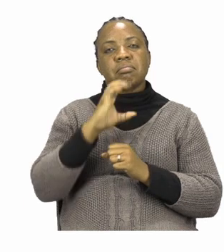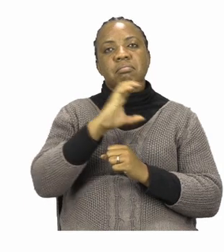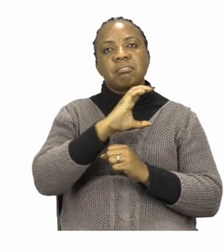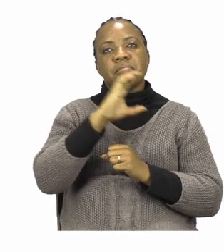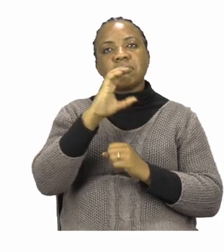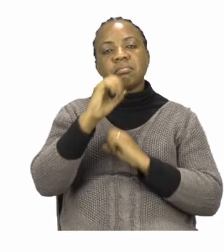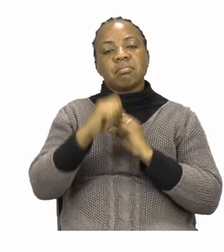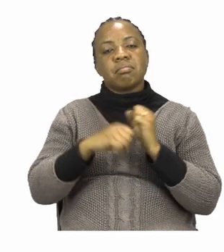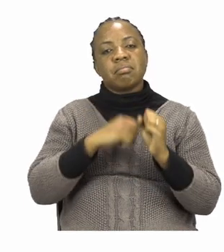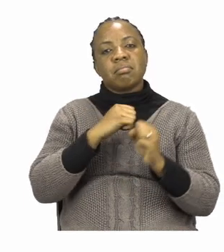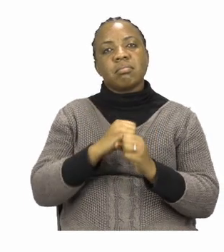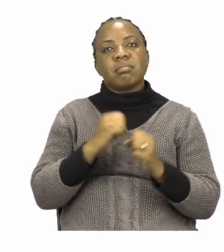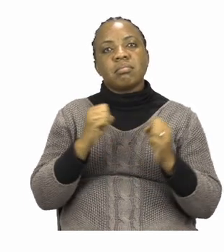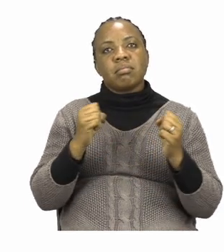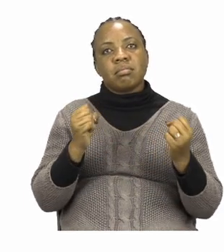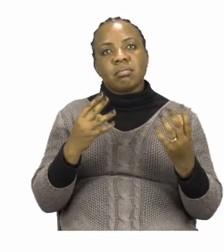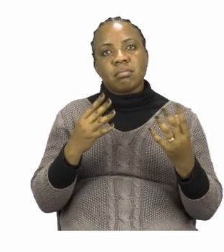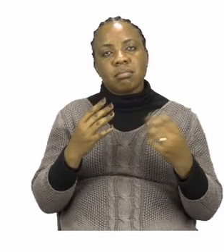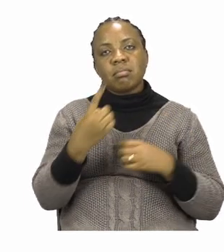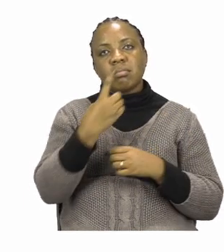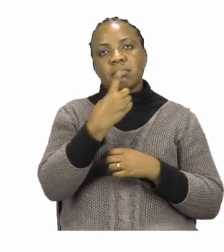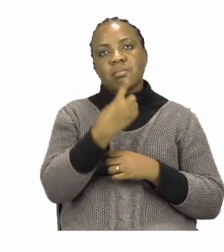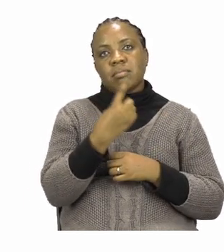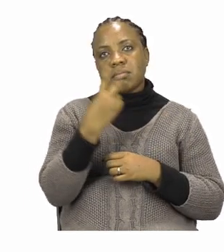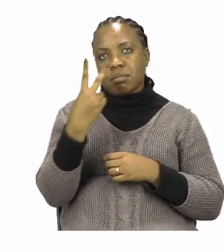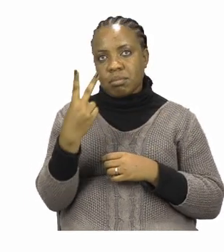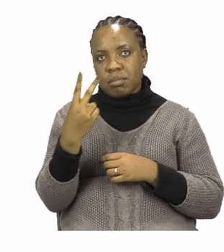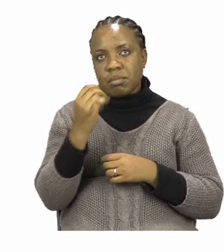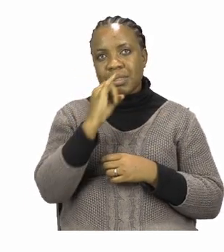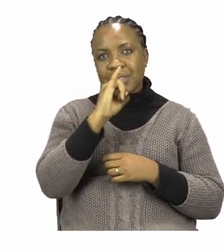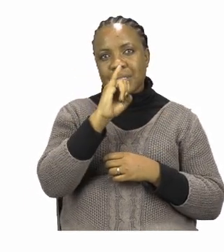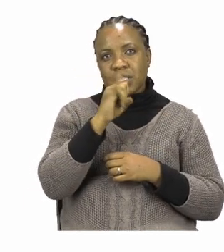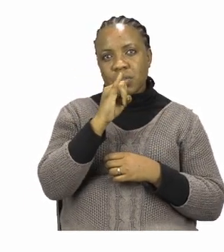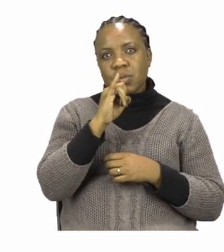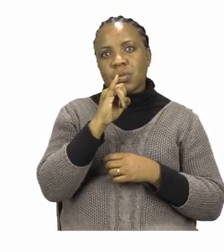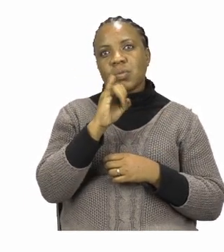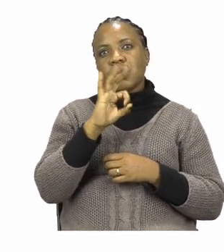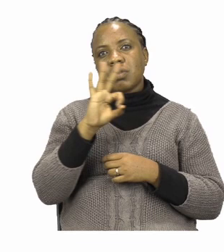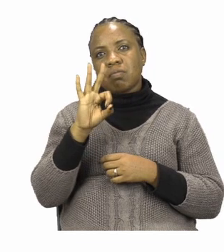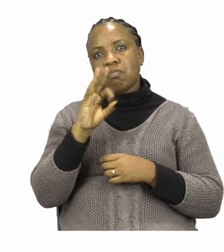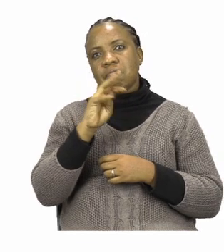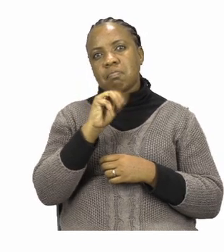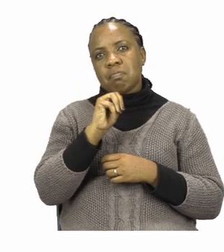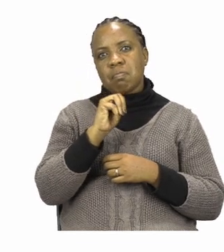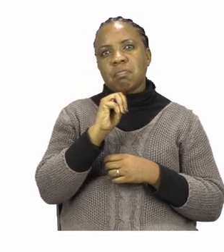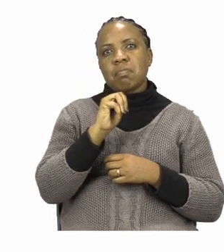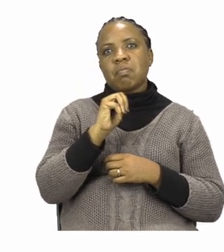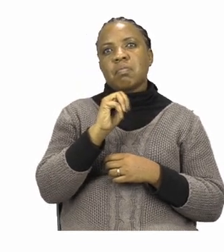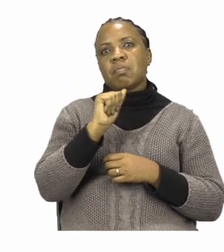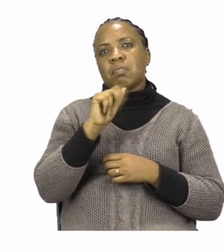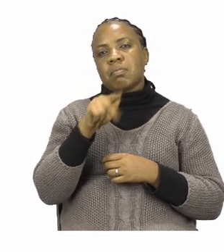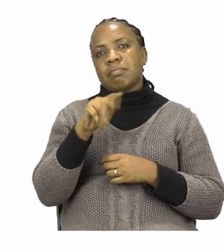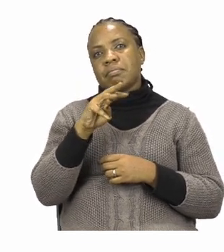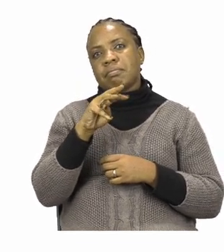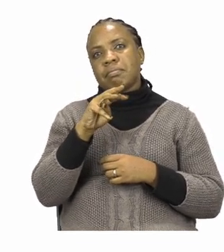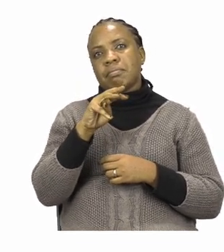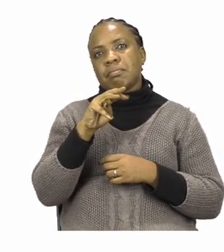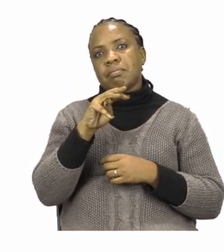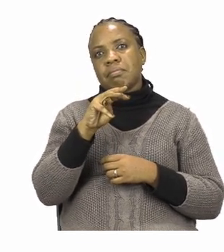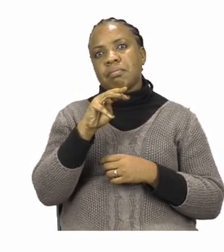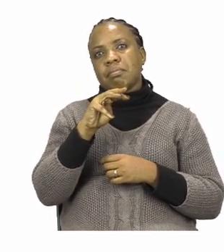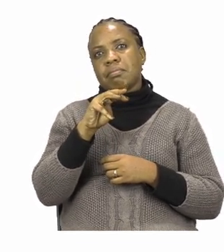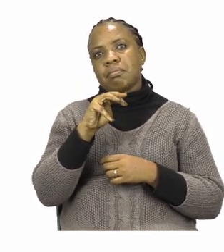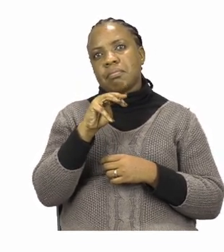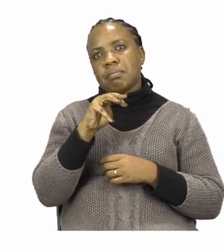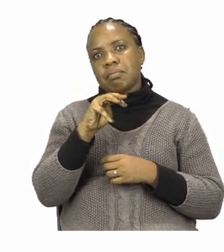the way from January to December. It is going to be your job to look for the months of the